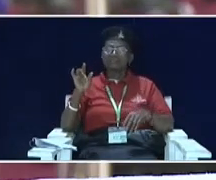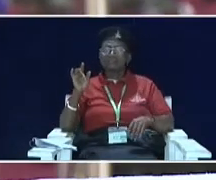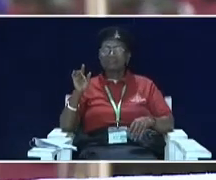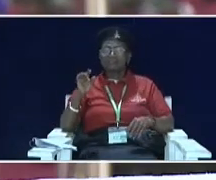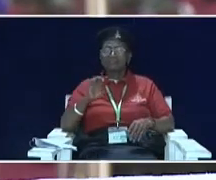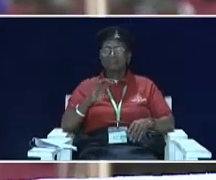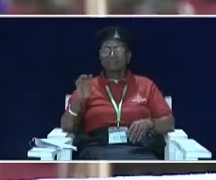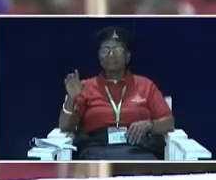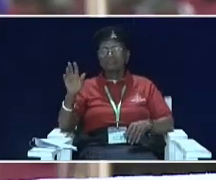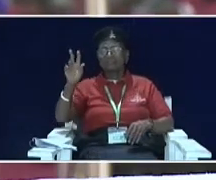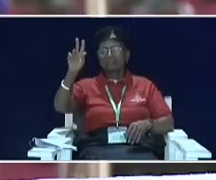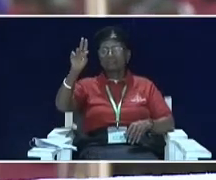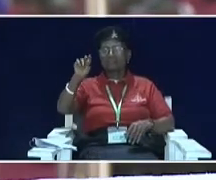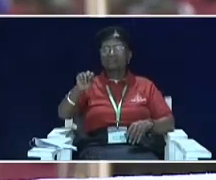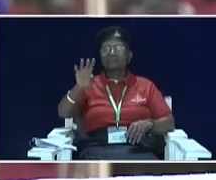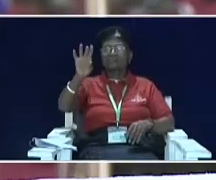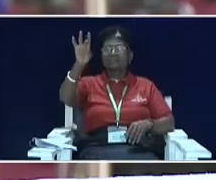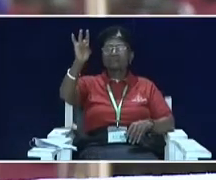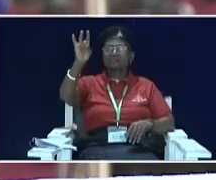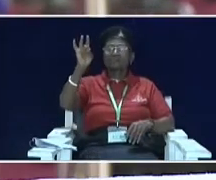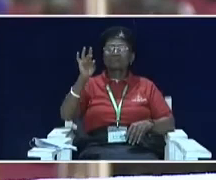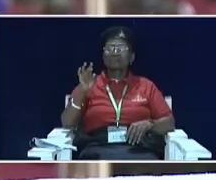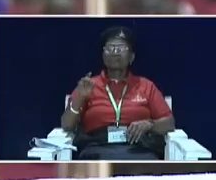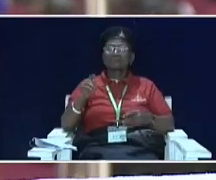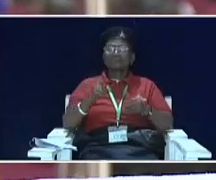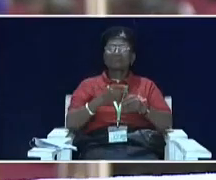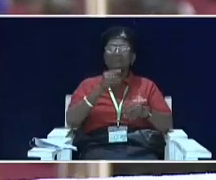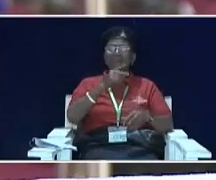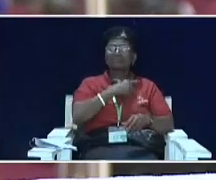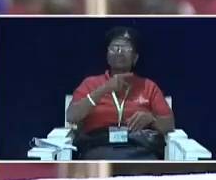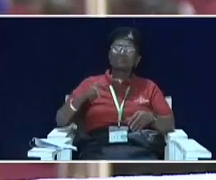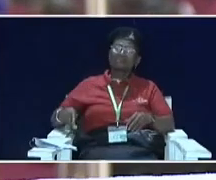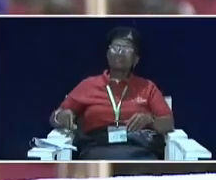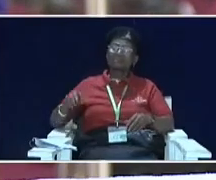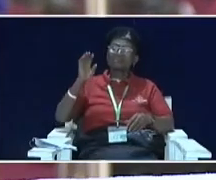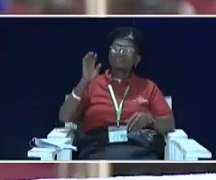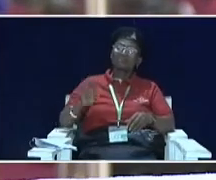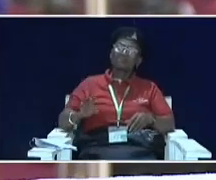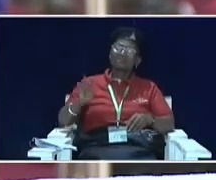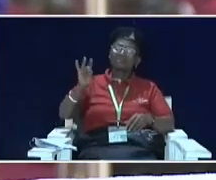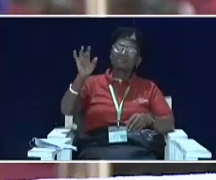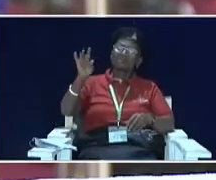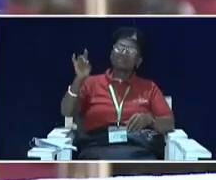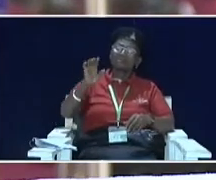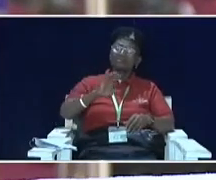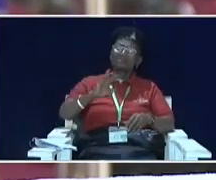verse 38. 1 Kings 18, verse 38.